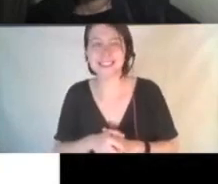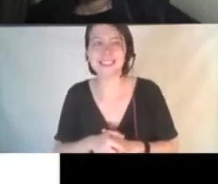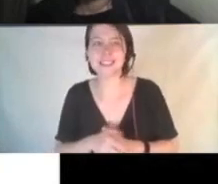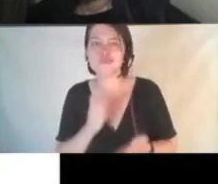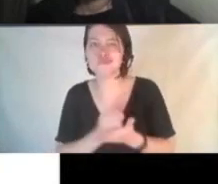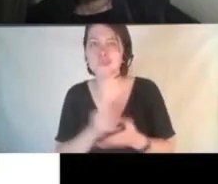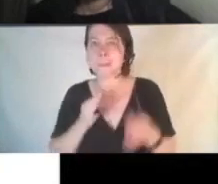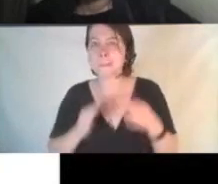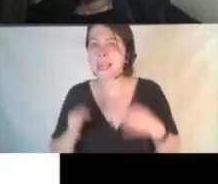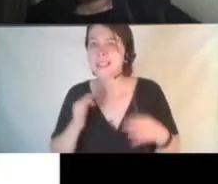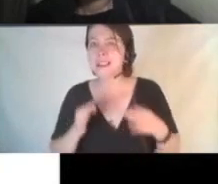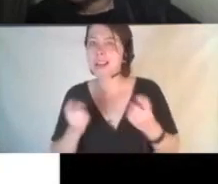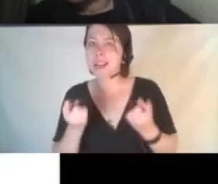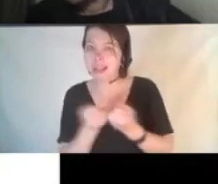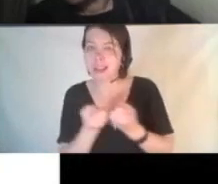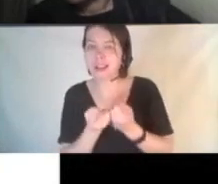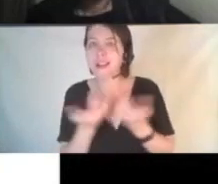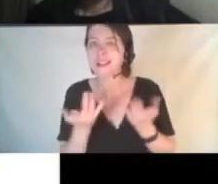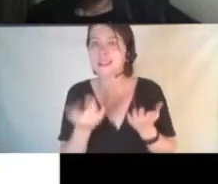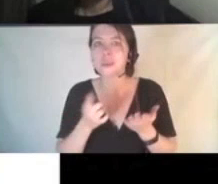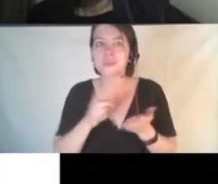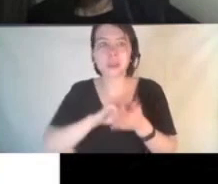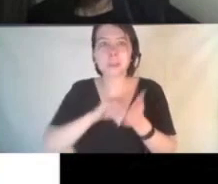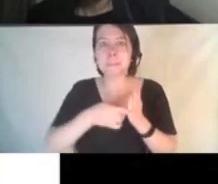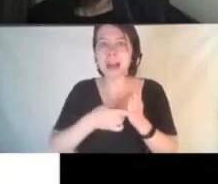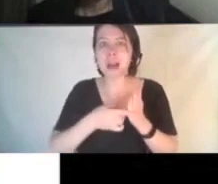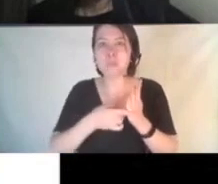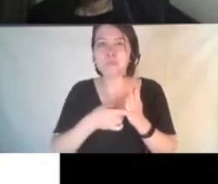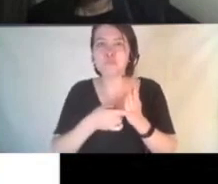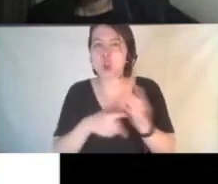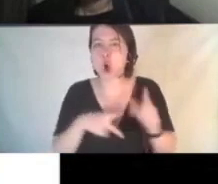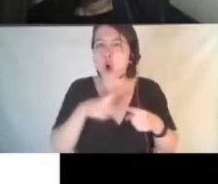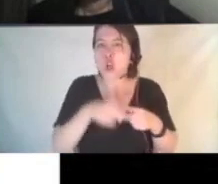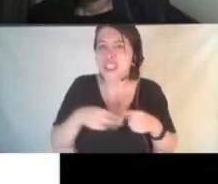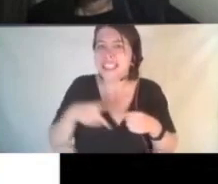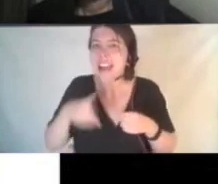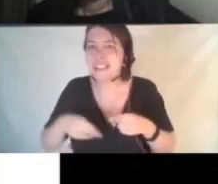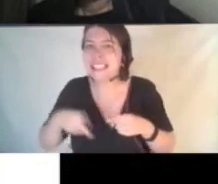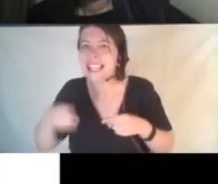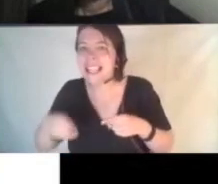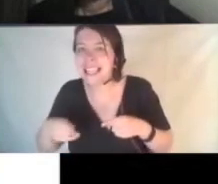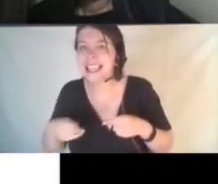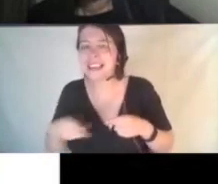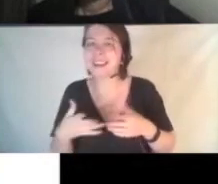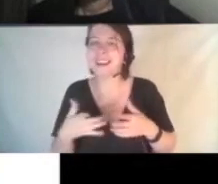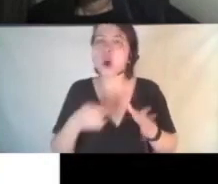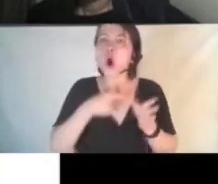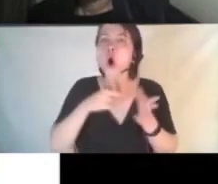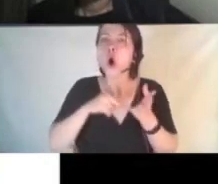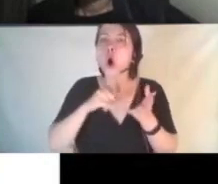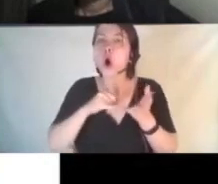about all to do with the austerity and the benefit system and many other